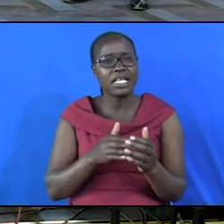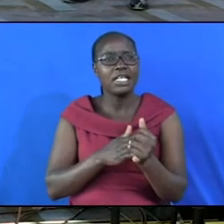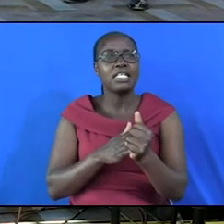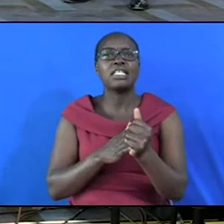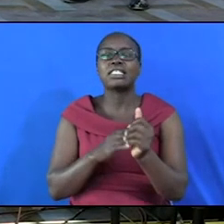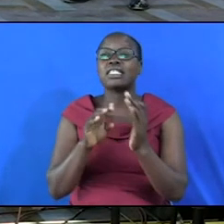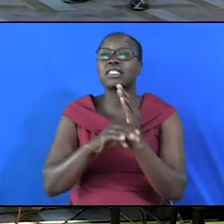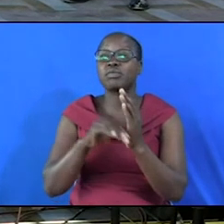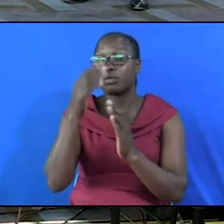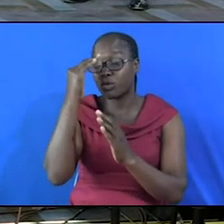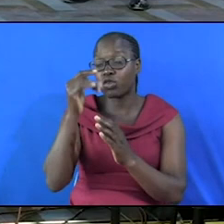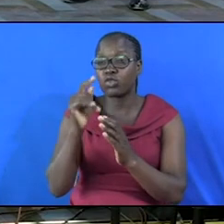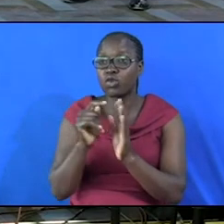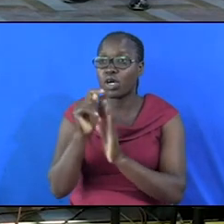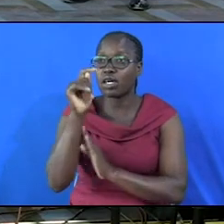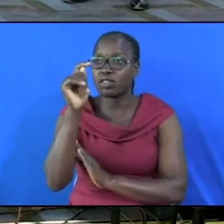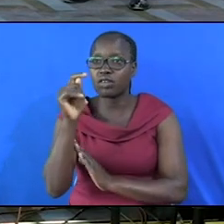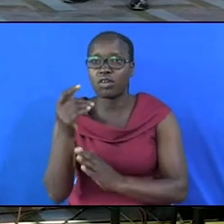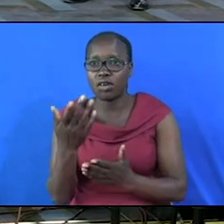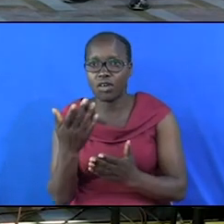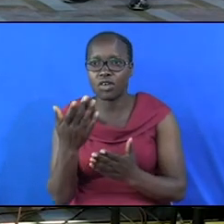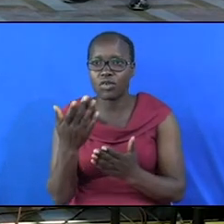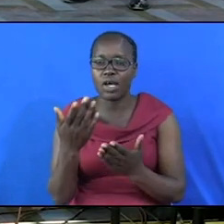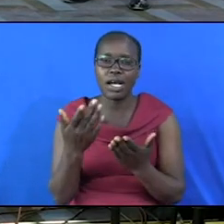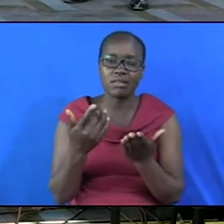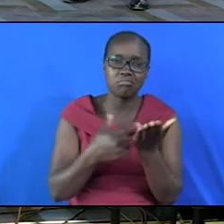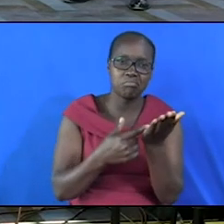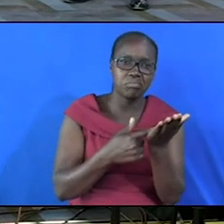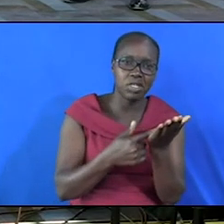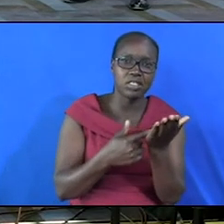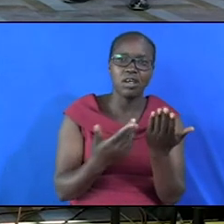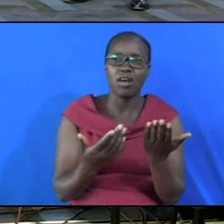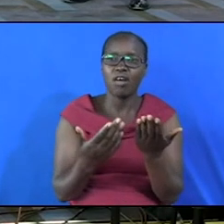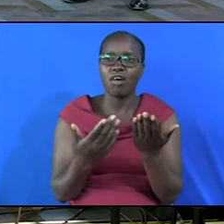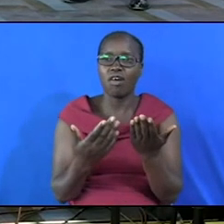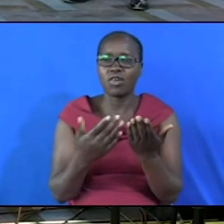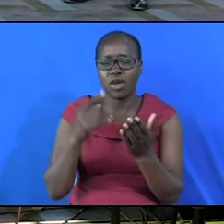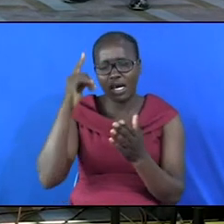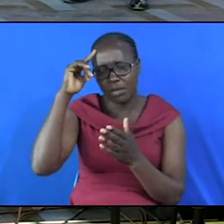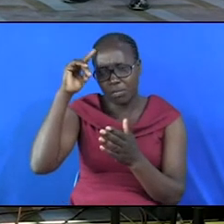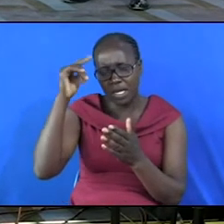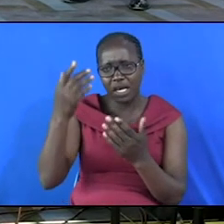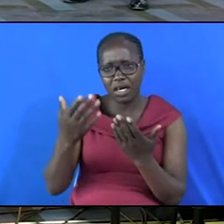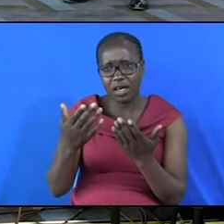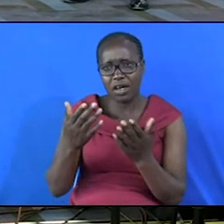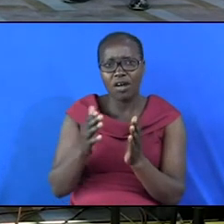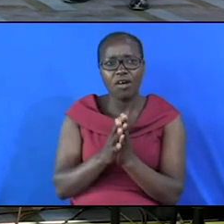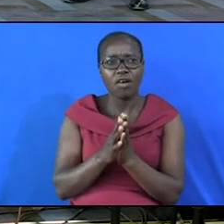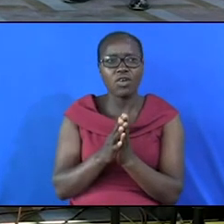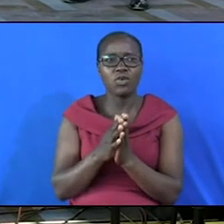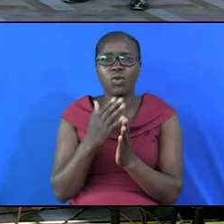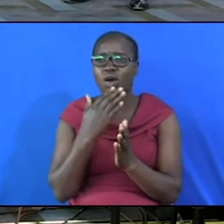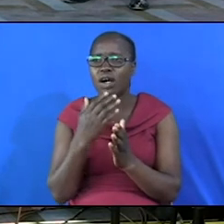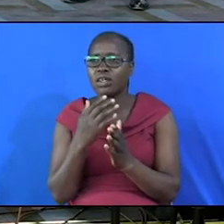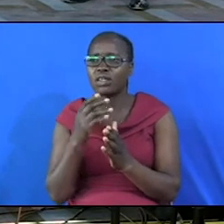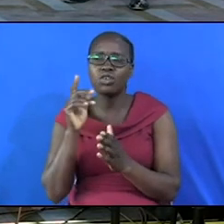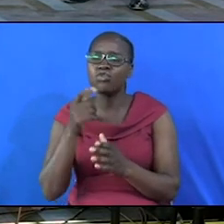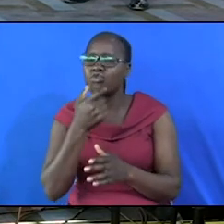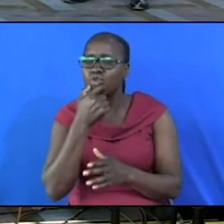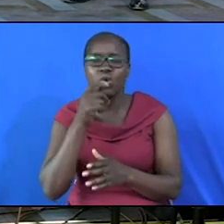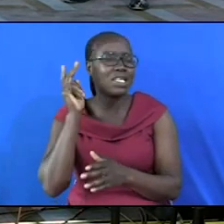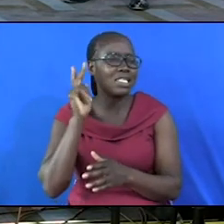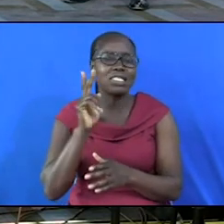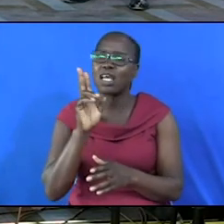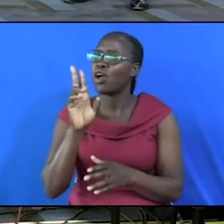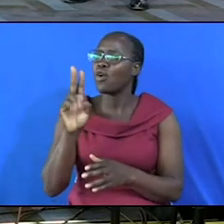taller. It's because you are a white man. It's because you are a black man. It's because you are a Aloo. Because you are a Kisi.